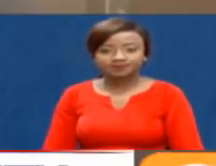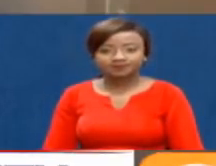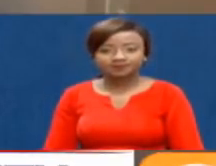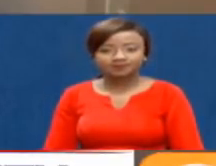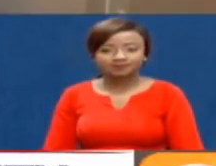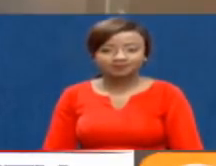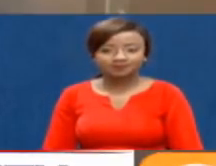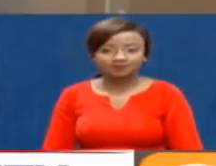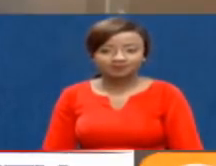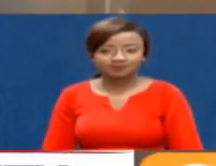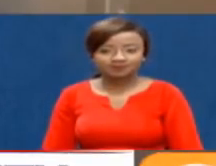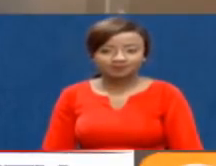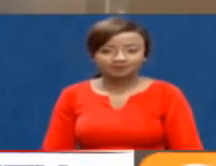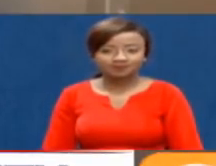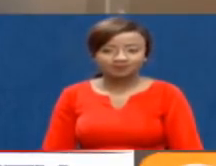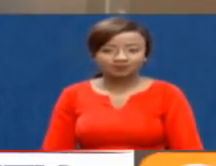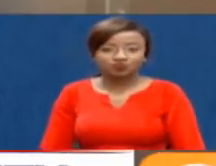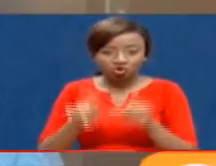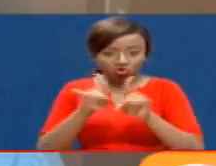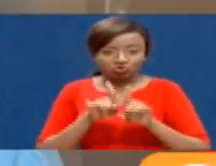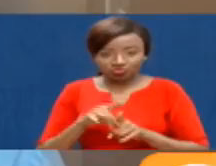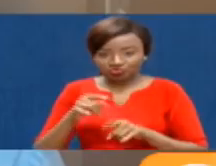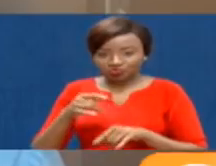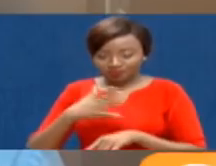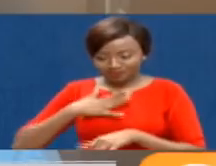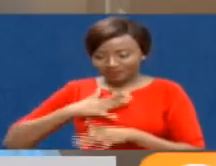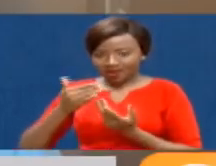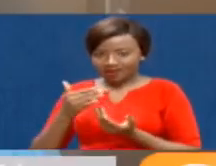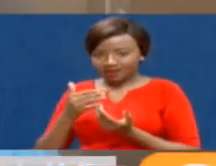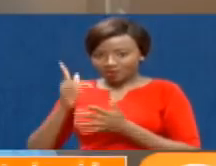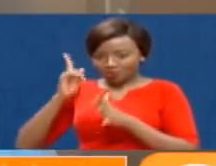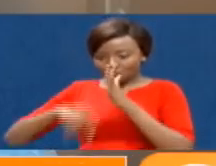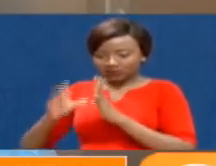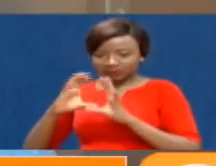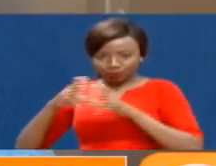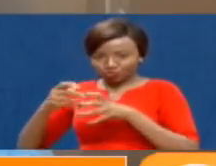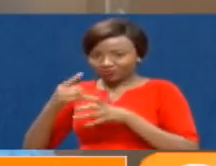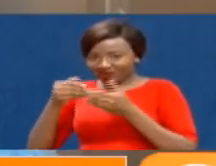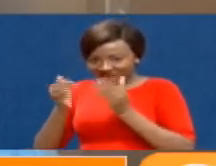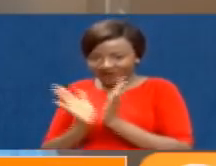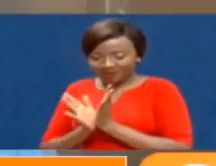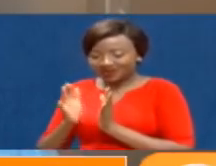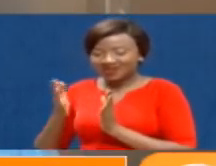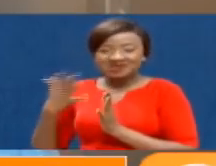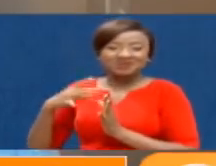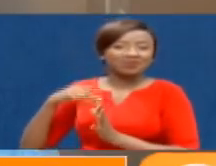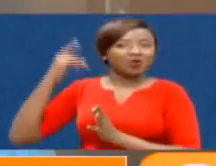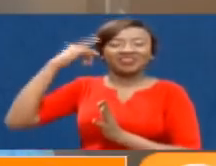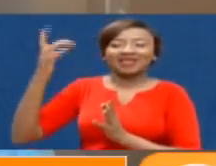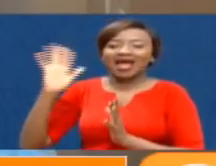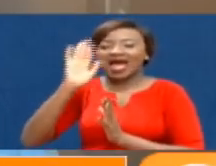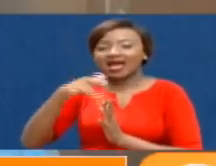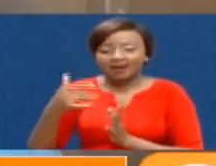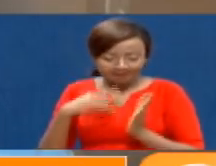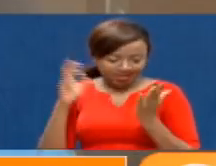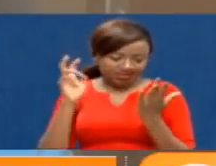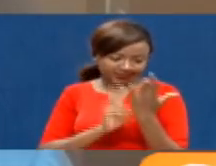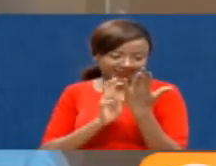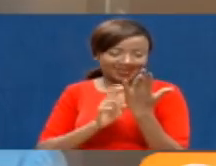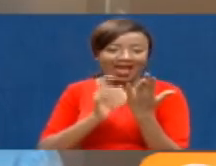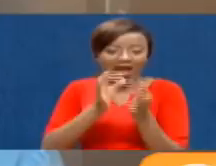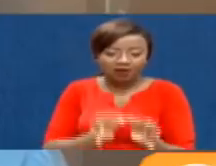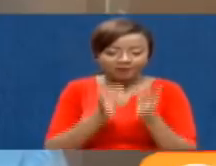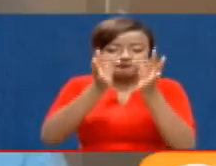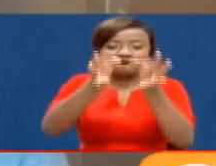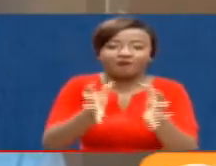battle even on my own family WhatsApp group, because I think a lot of people have this tendency of just, you see something and you forward it. The more